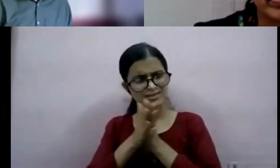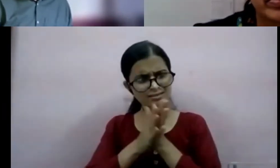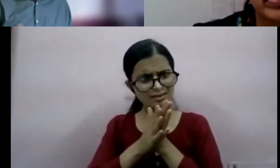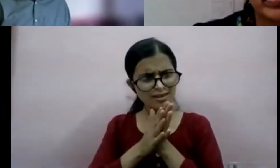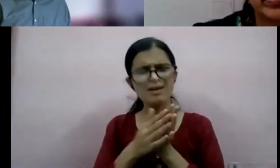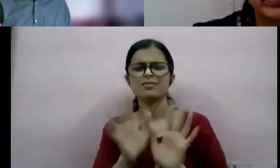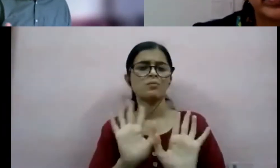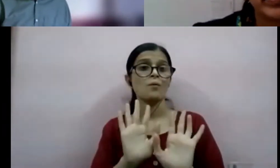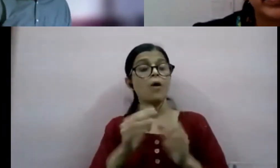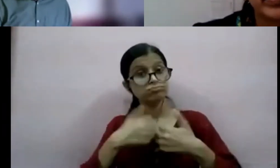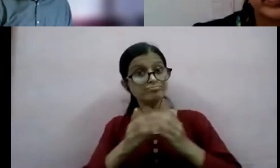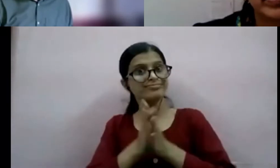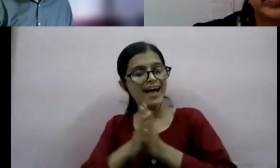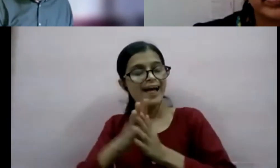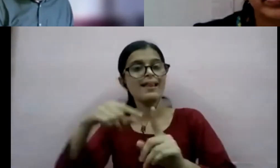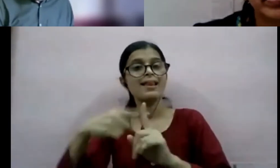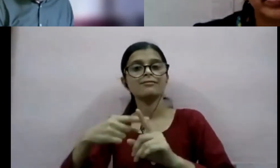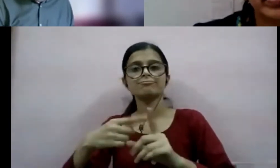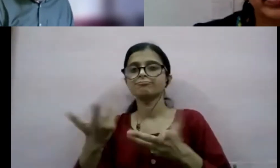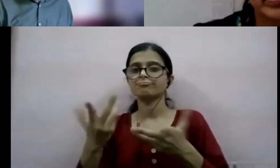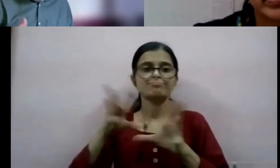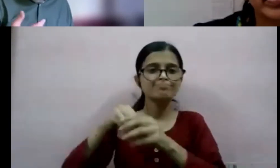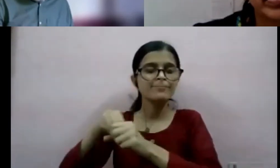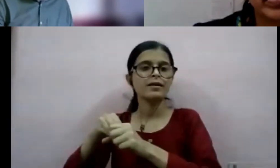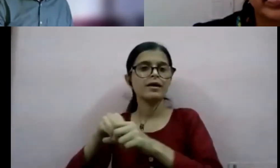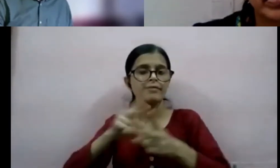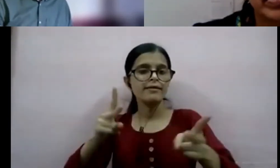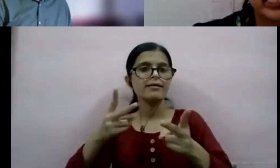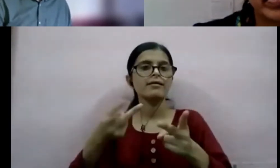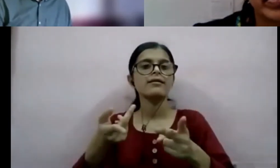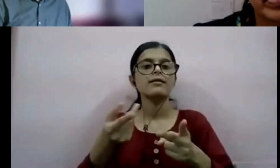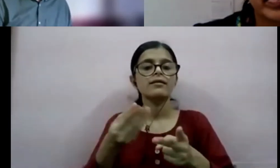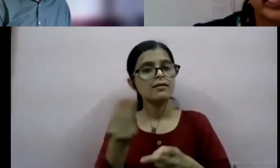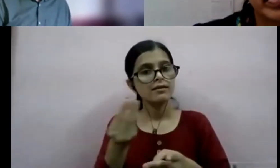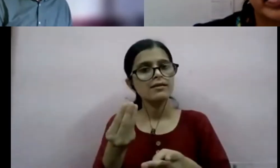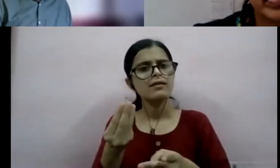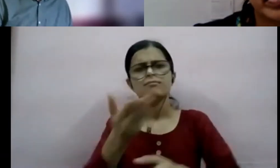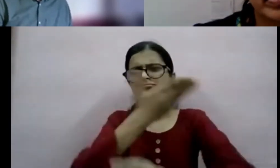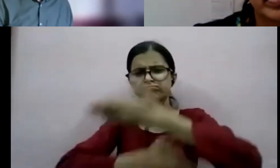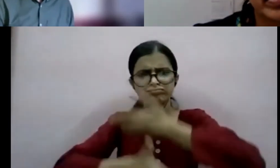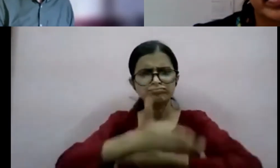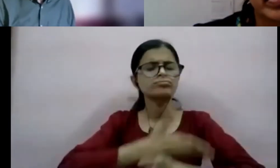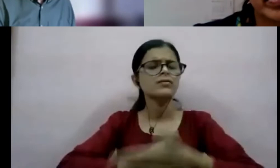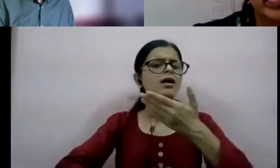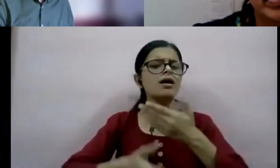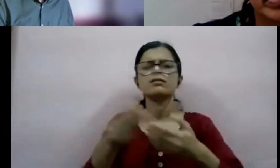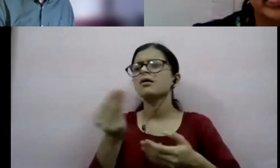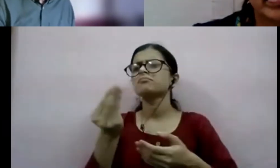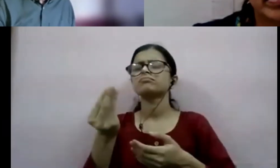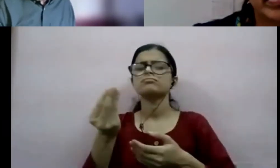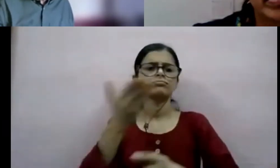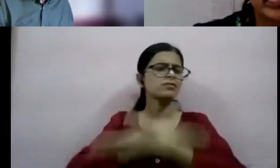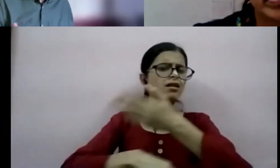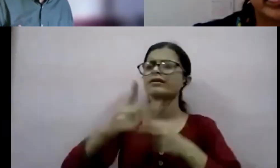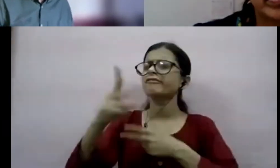think, though, is as a disabled person, we have one view of disability. An undisabled person might have a different